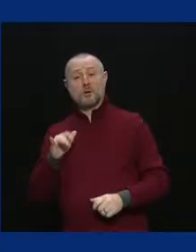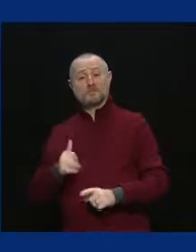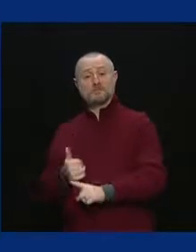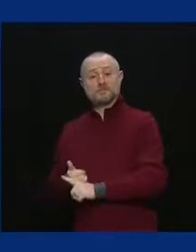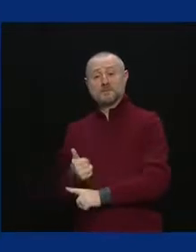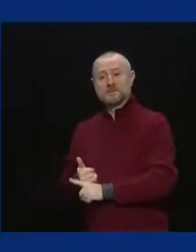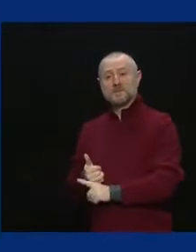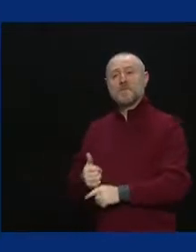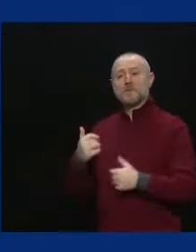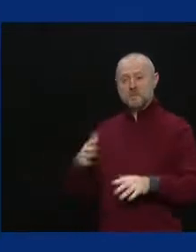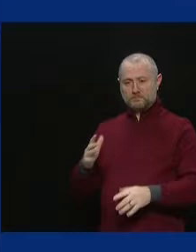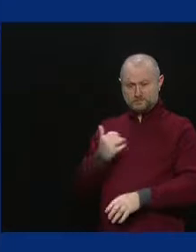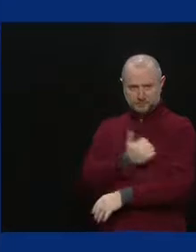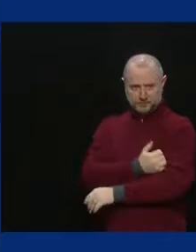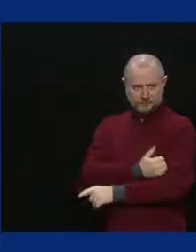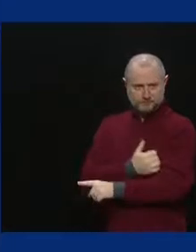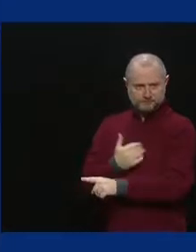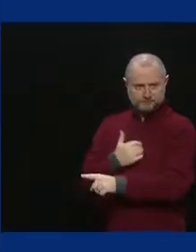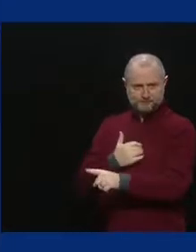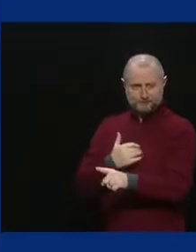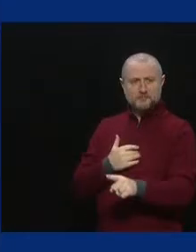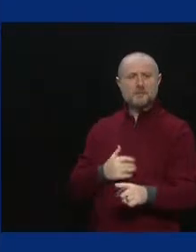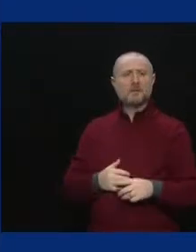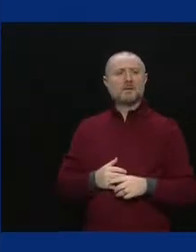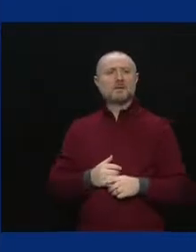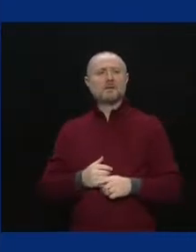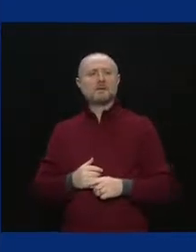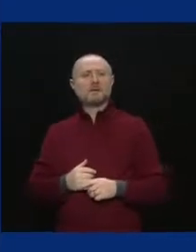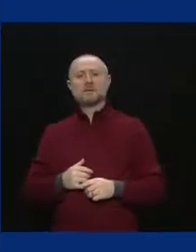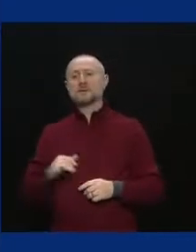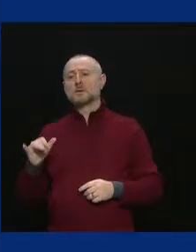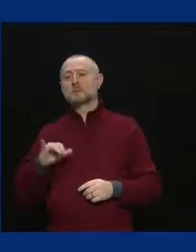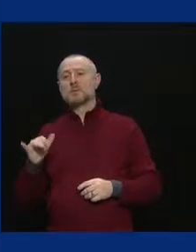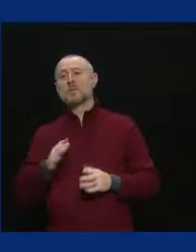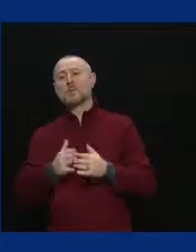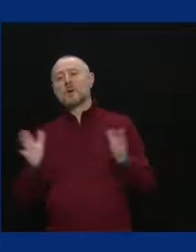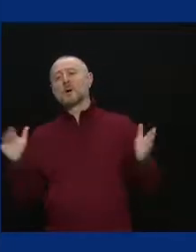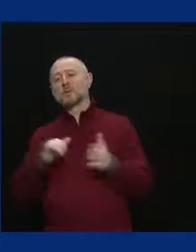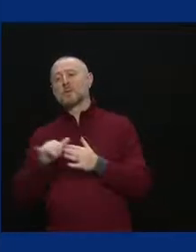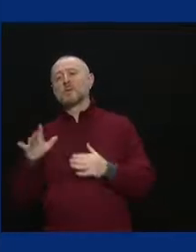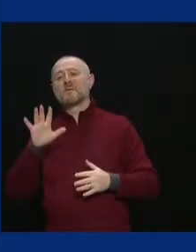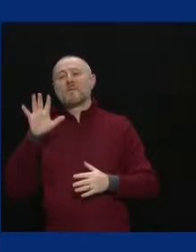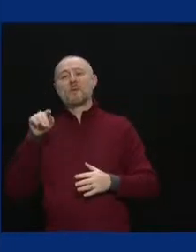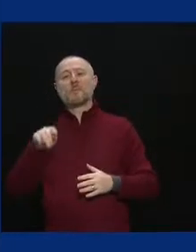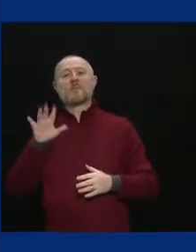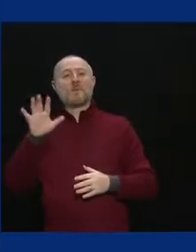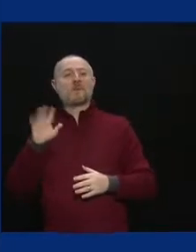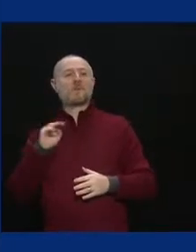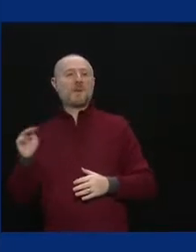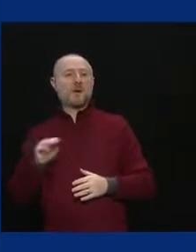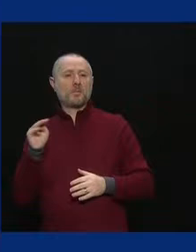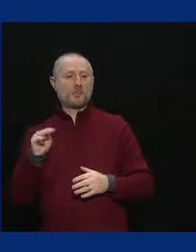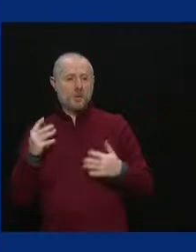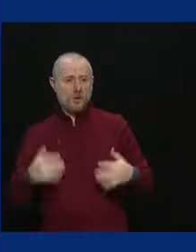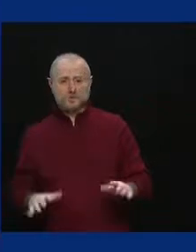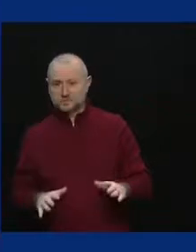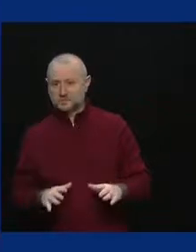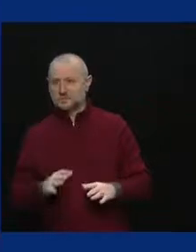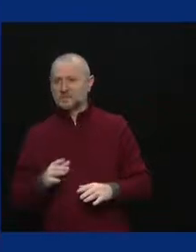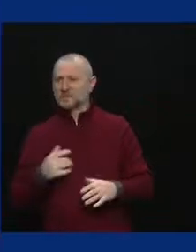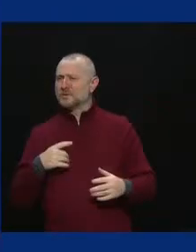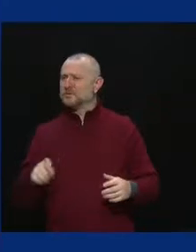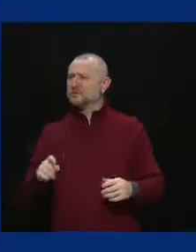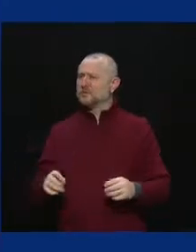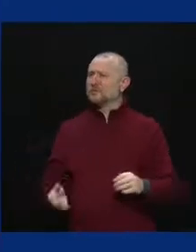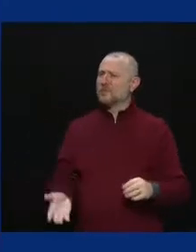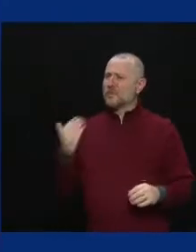of people boosted, but also statewide we're at about 5.5 million. There is no reason people are not boosted. And this Omicron